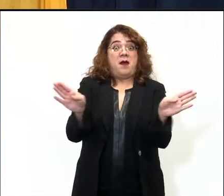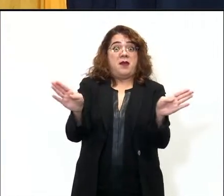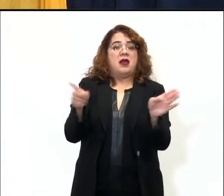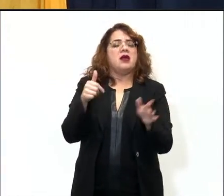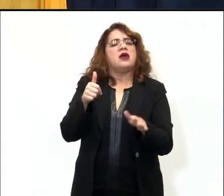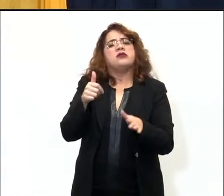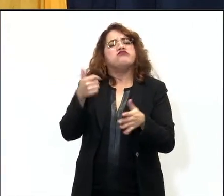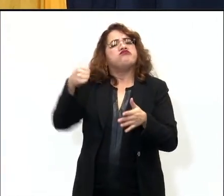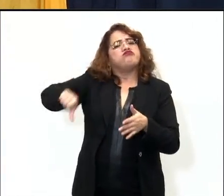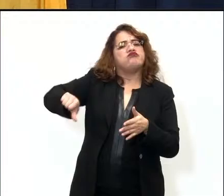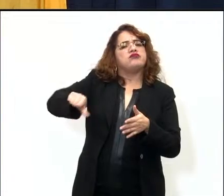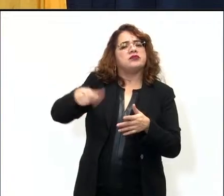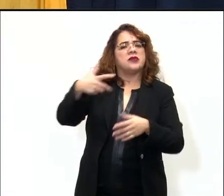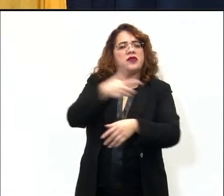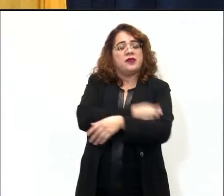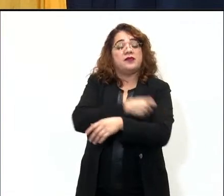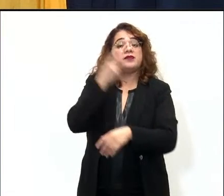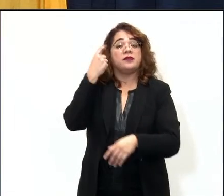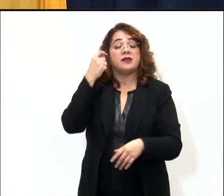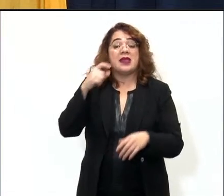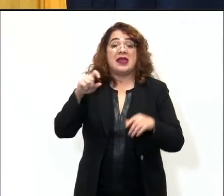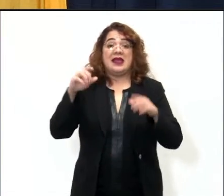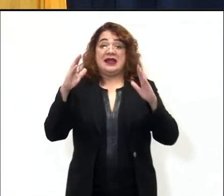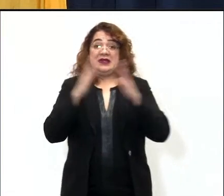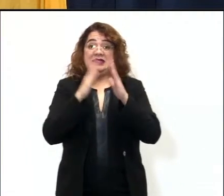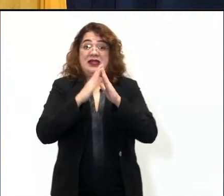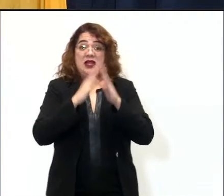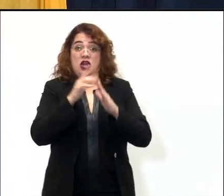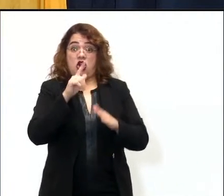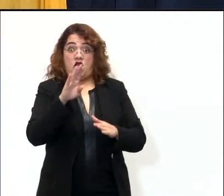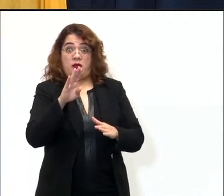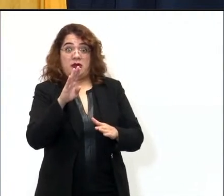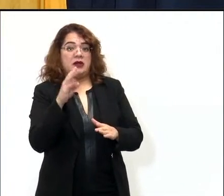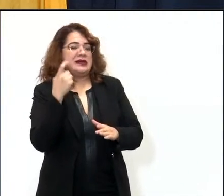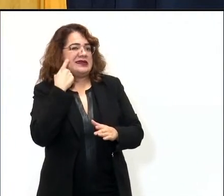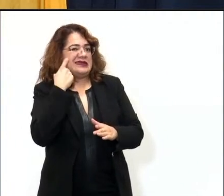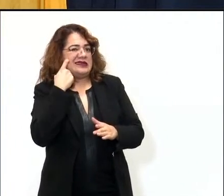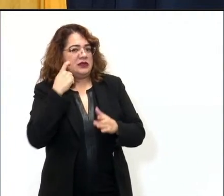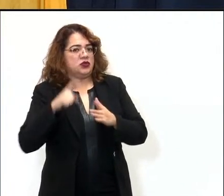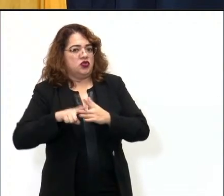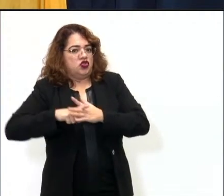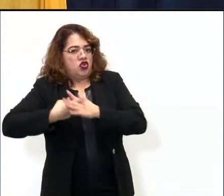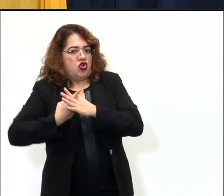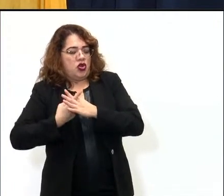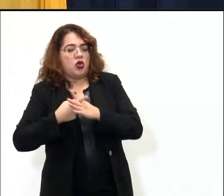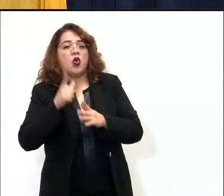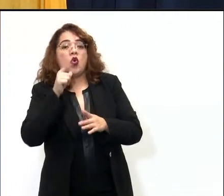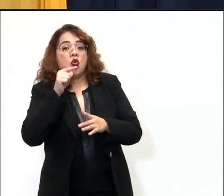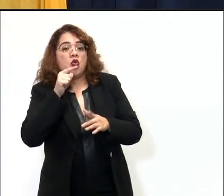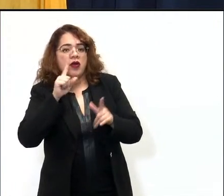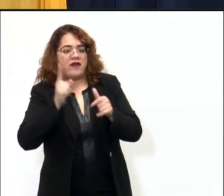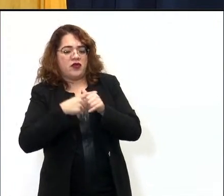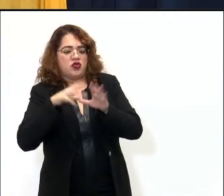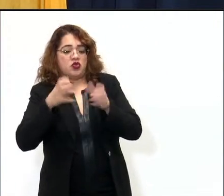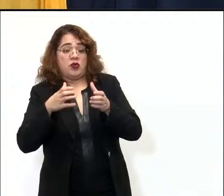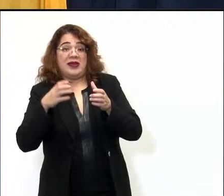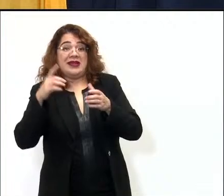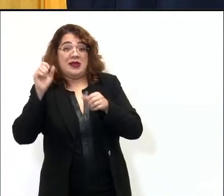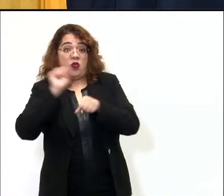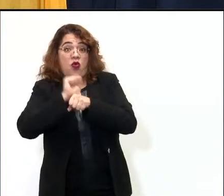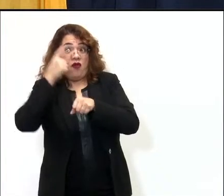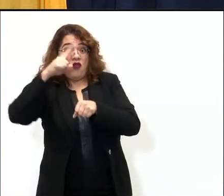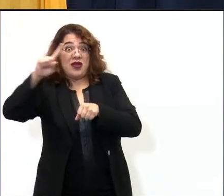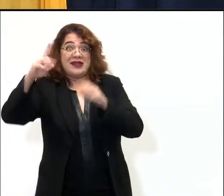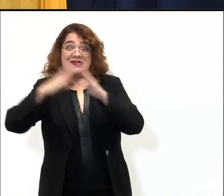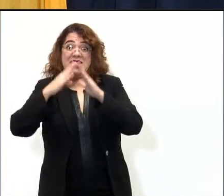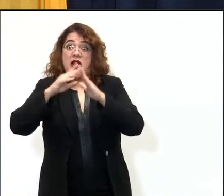first, employees of the city of Long Beach just started getting the vaccine. I think our firefighters were the first ones to start getting them. And we